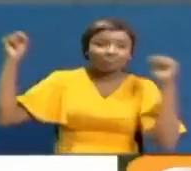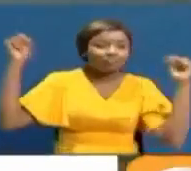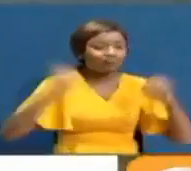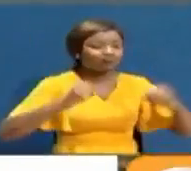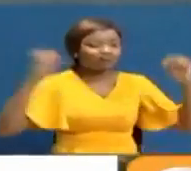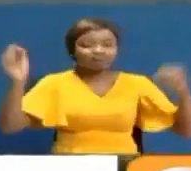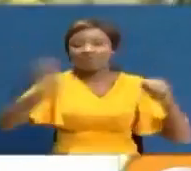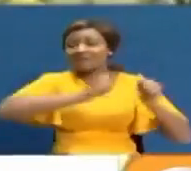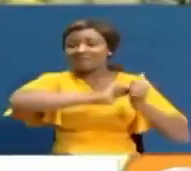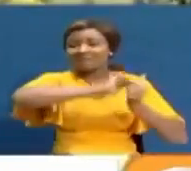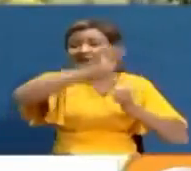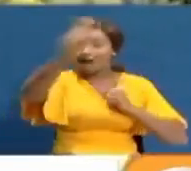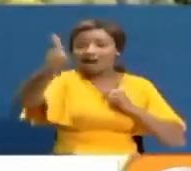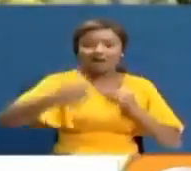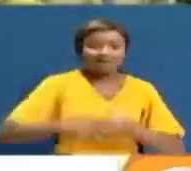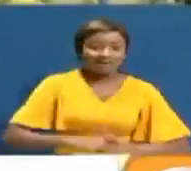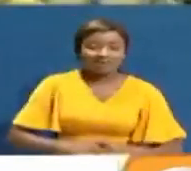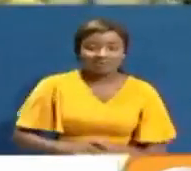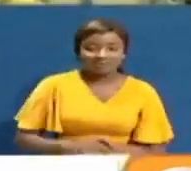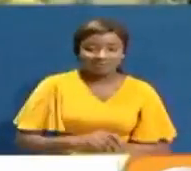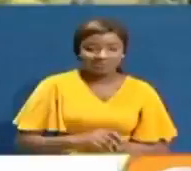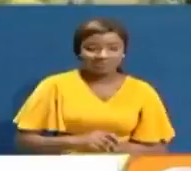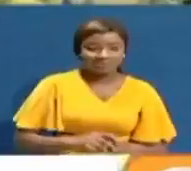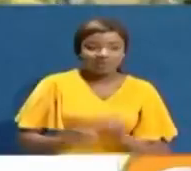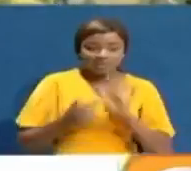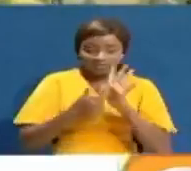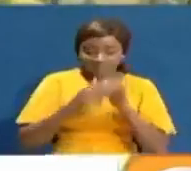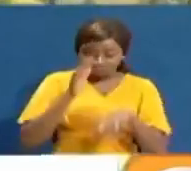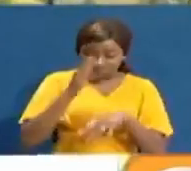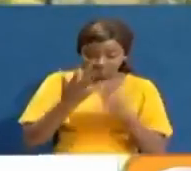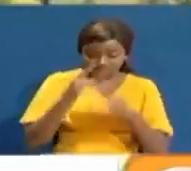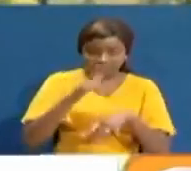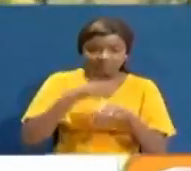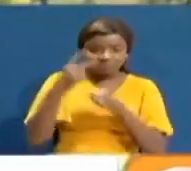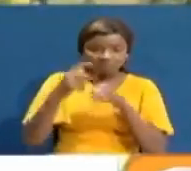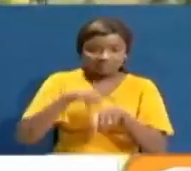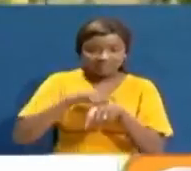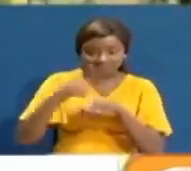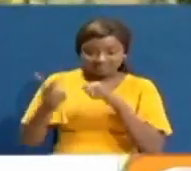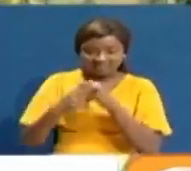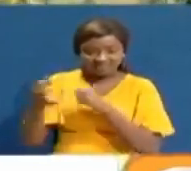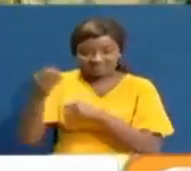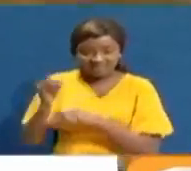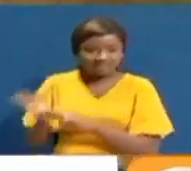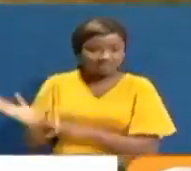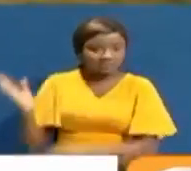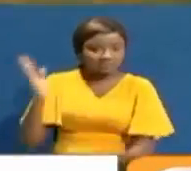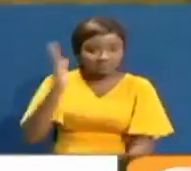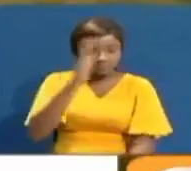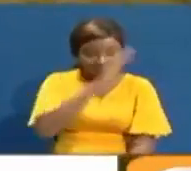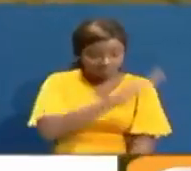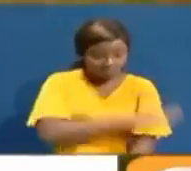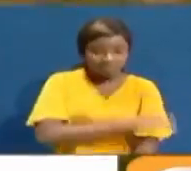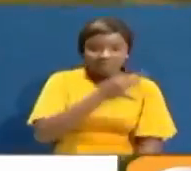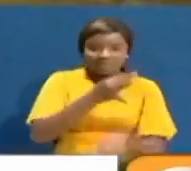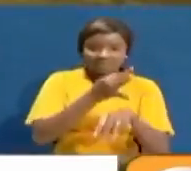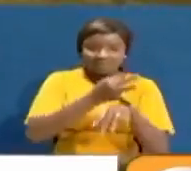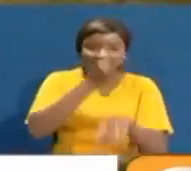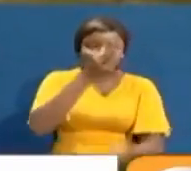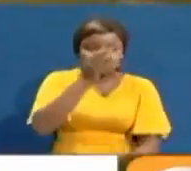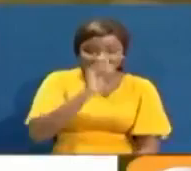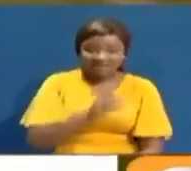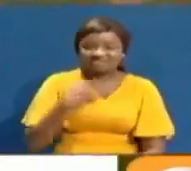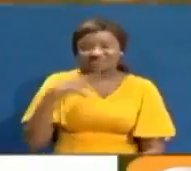covering large distances. Maybe from 7:30 until 3:30. I take bananas, I